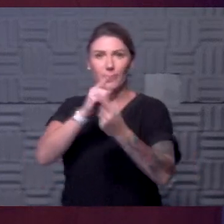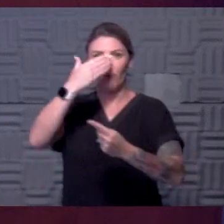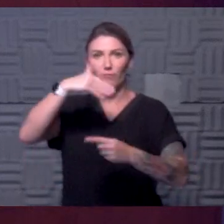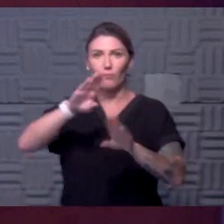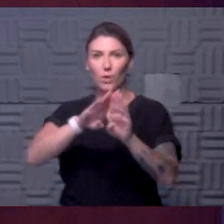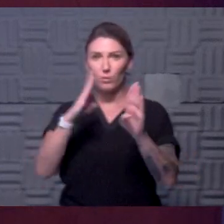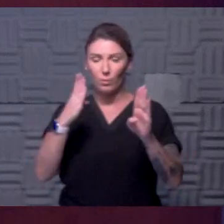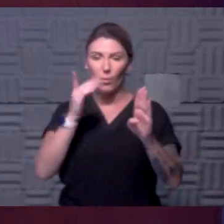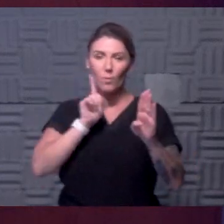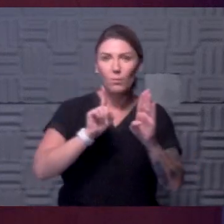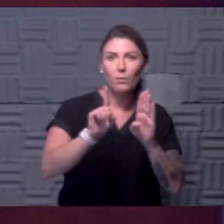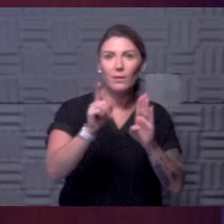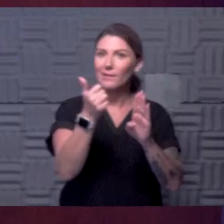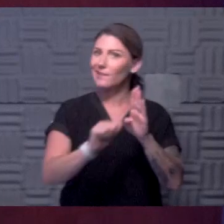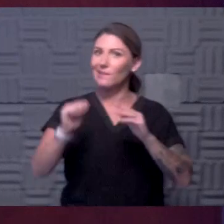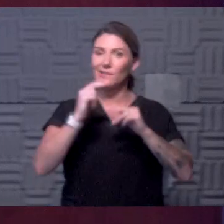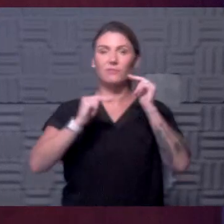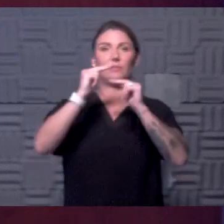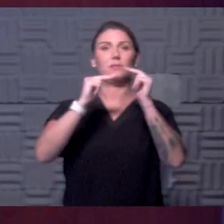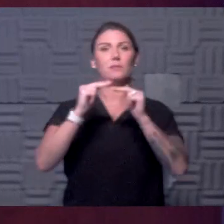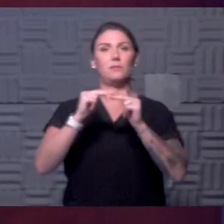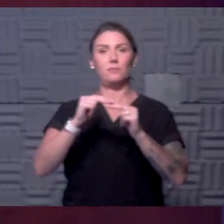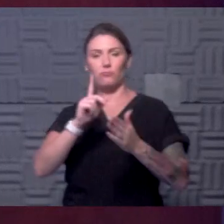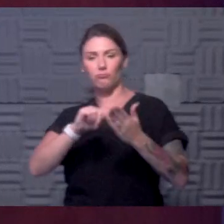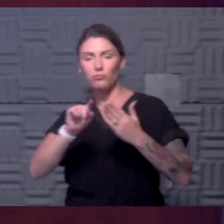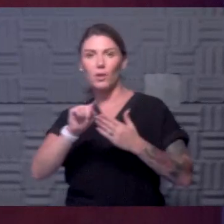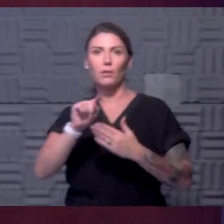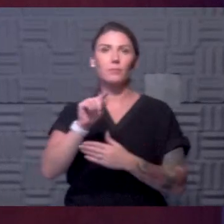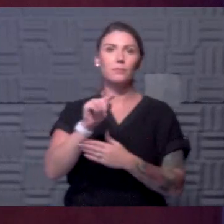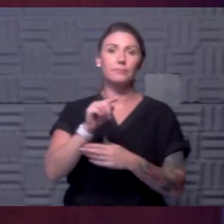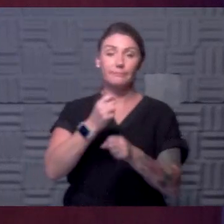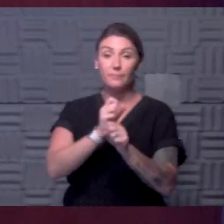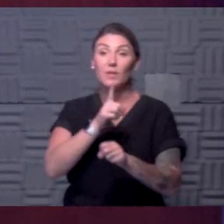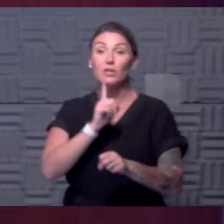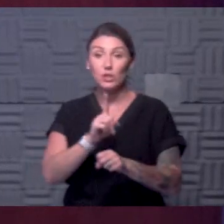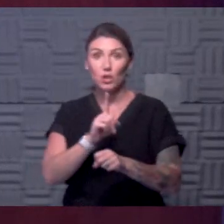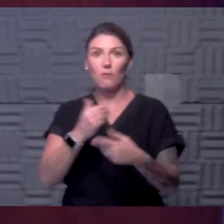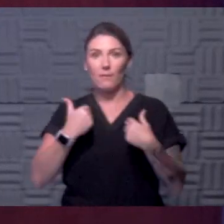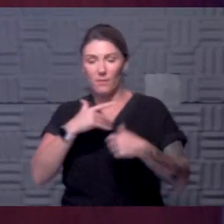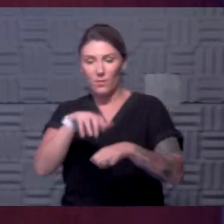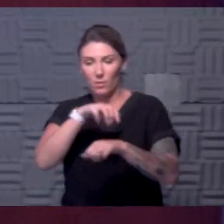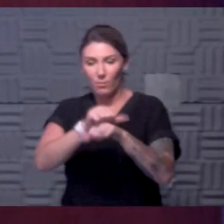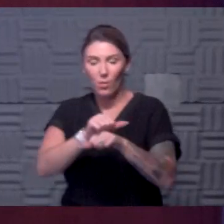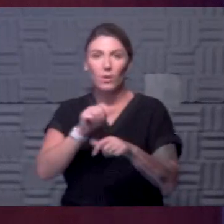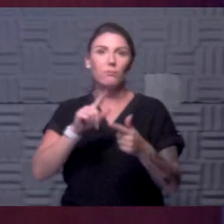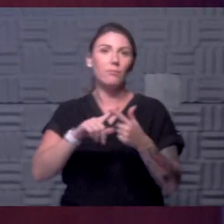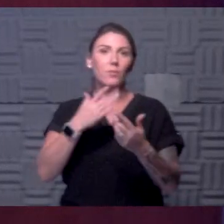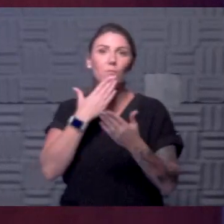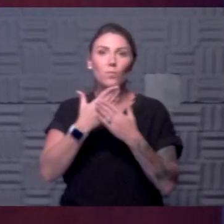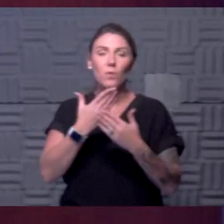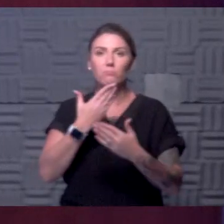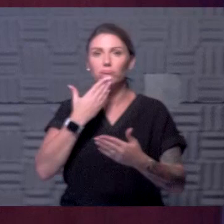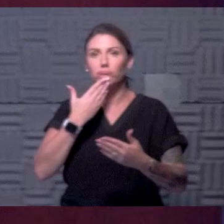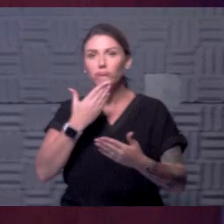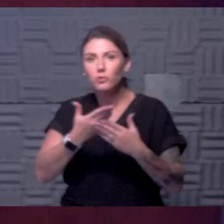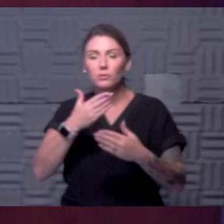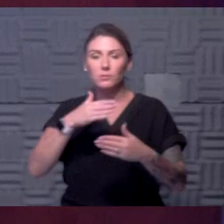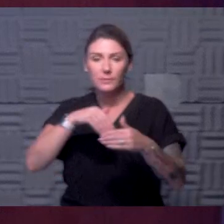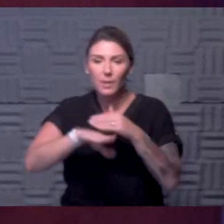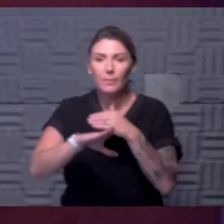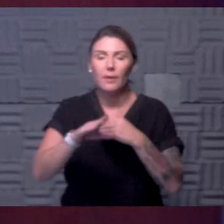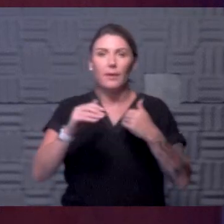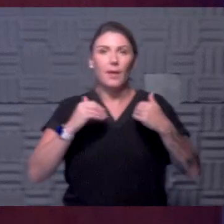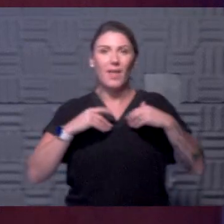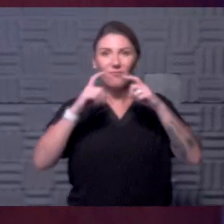front door of any facility, checked to make sure that they're supposed to be there, that they are well enough to come in. They got a mask. They